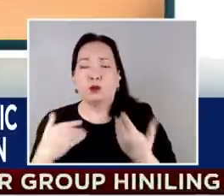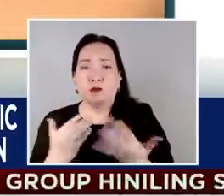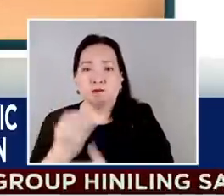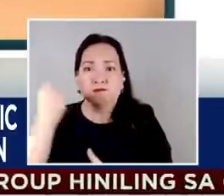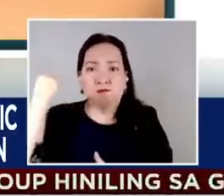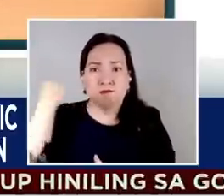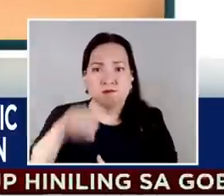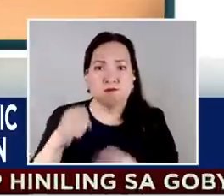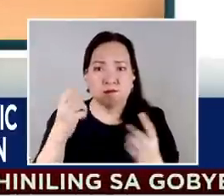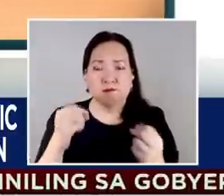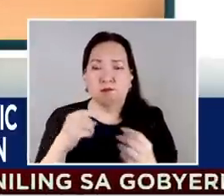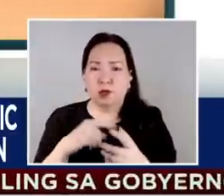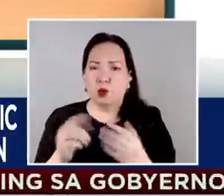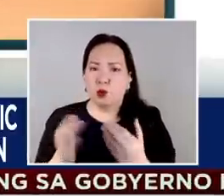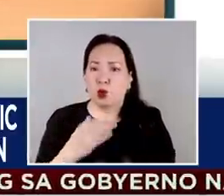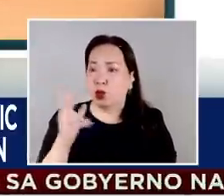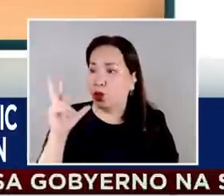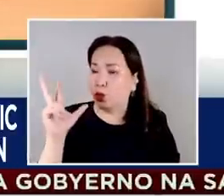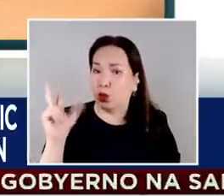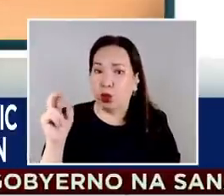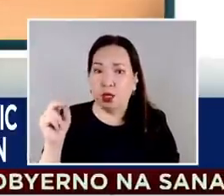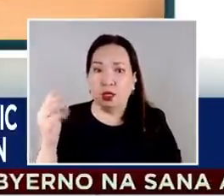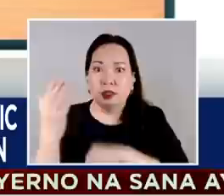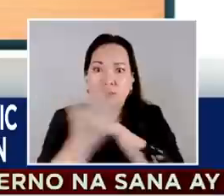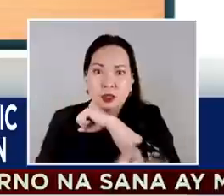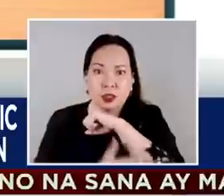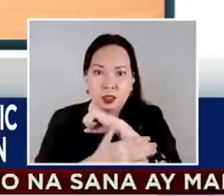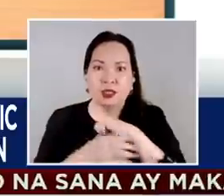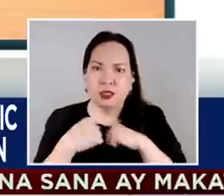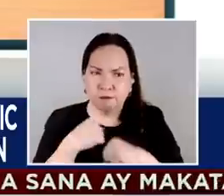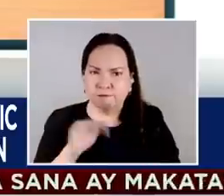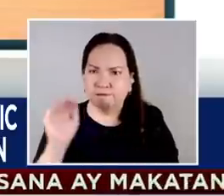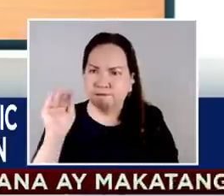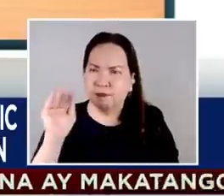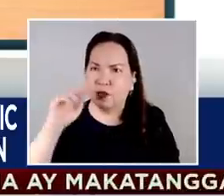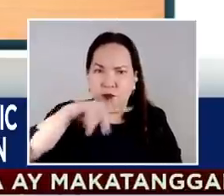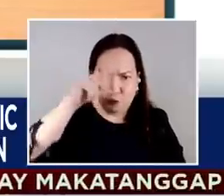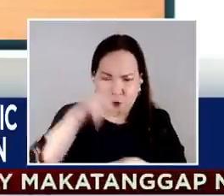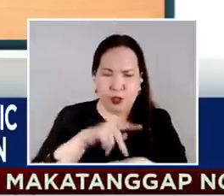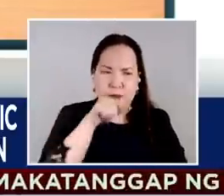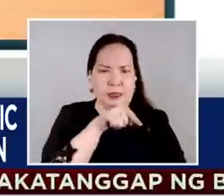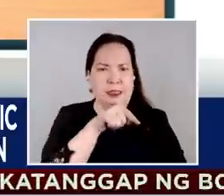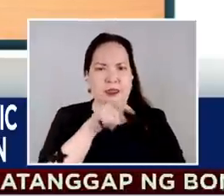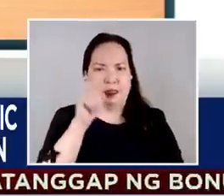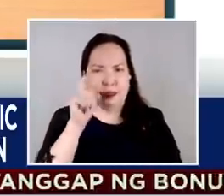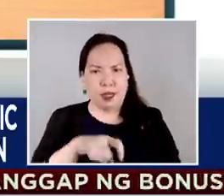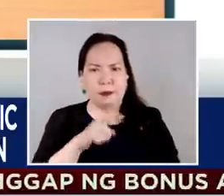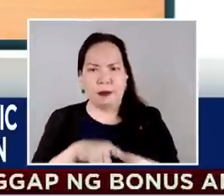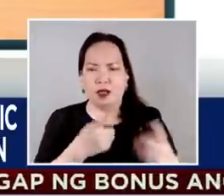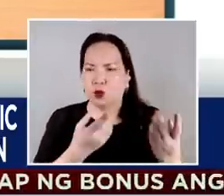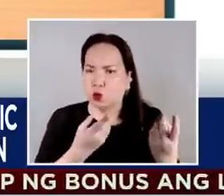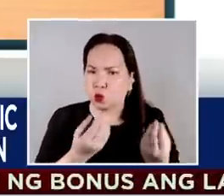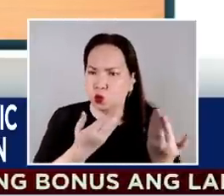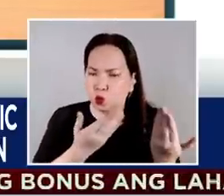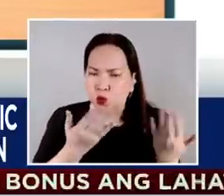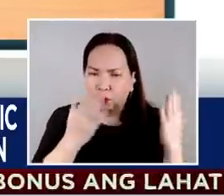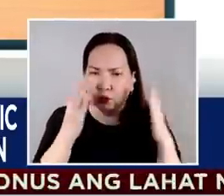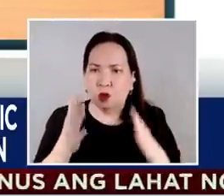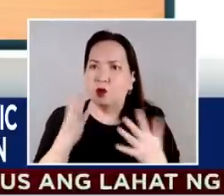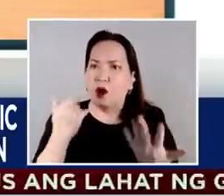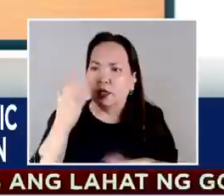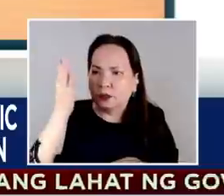violations. At least 30 states also called on the government to address the attacks against human